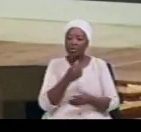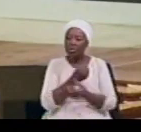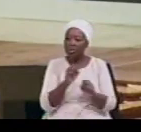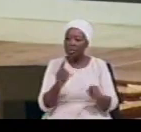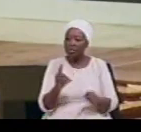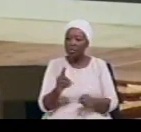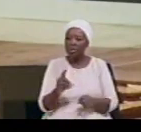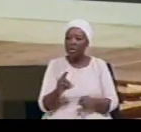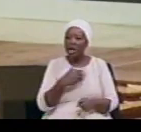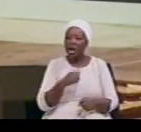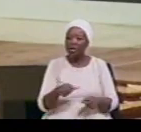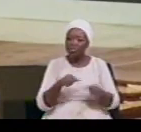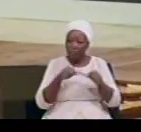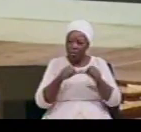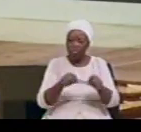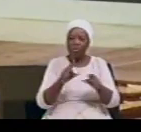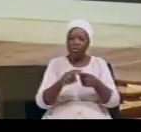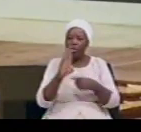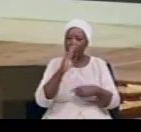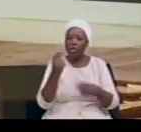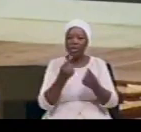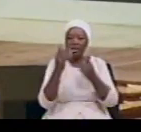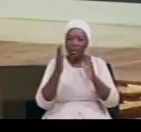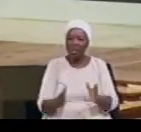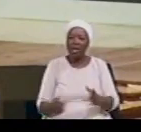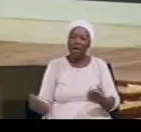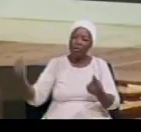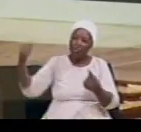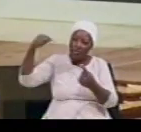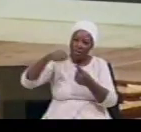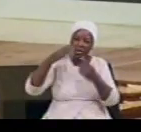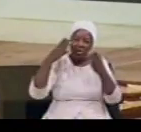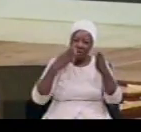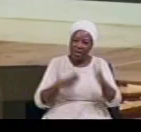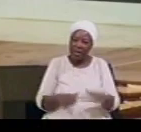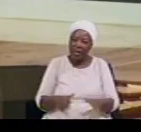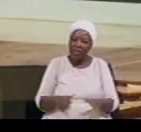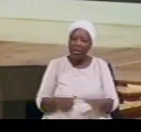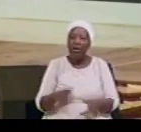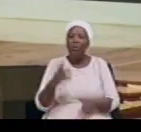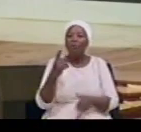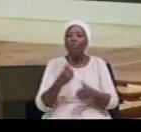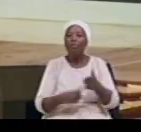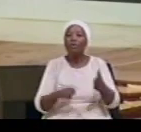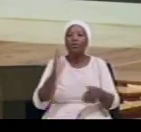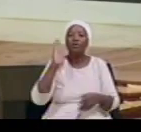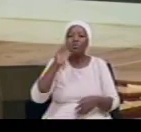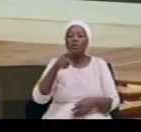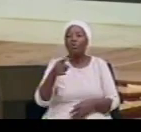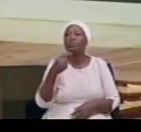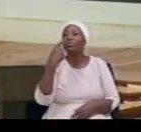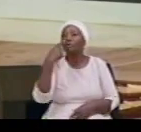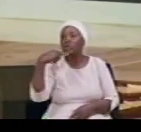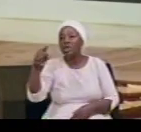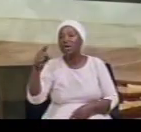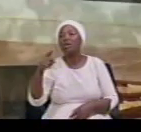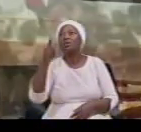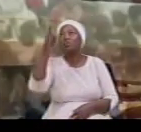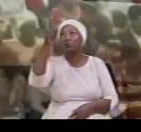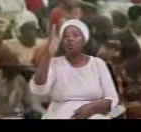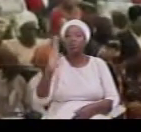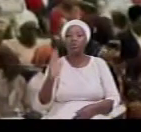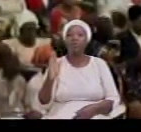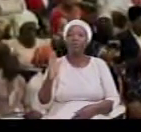not saved till death, what will you tell God